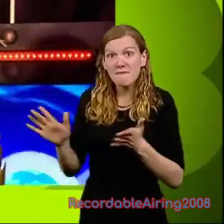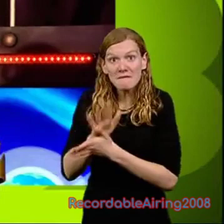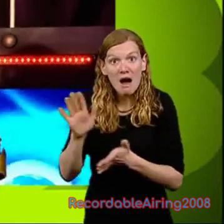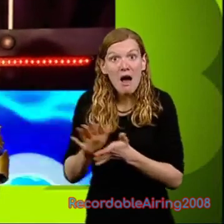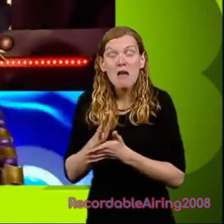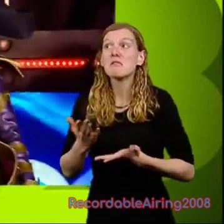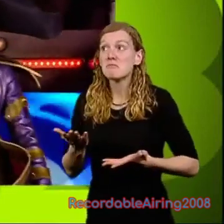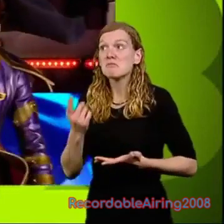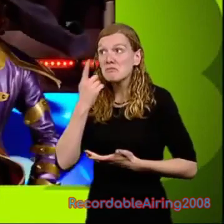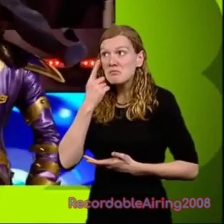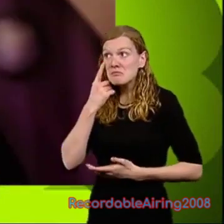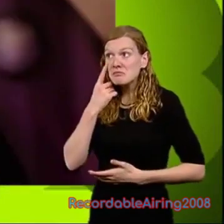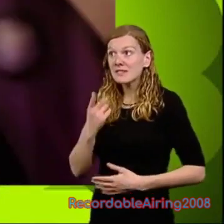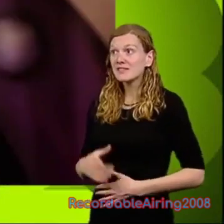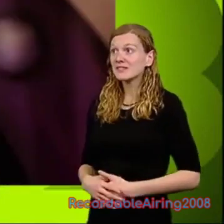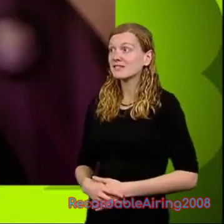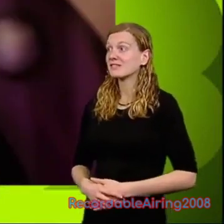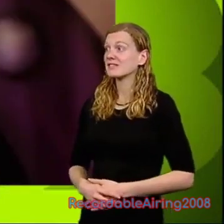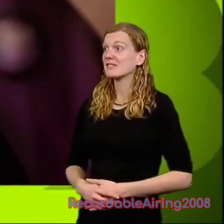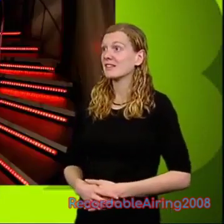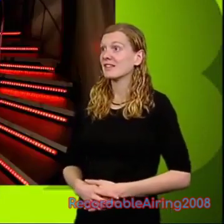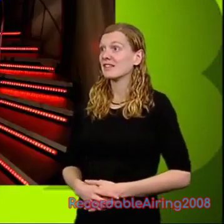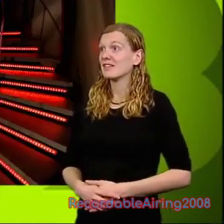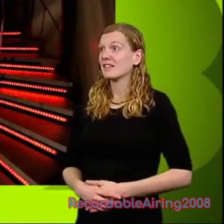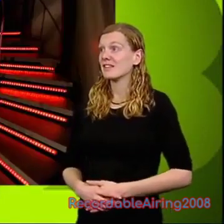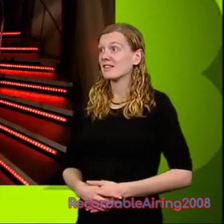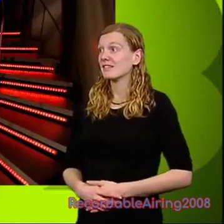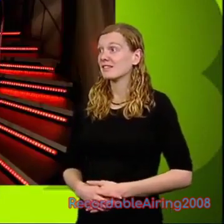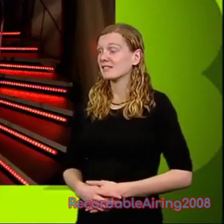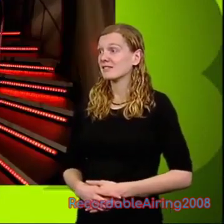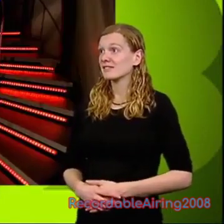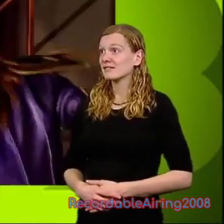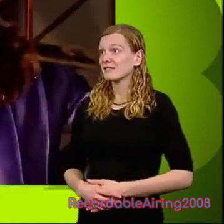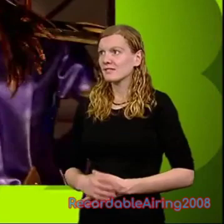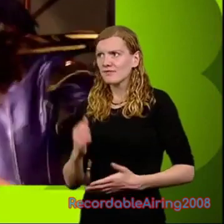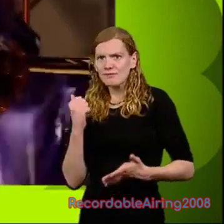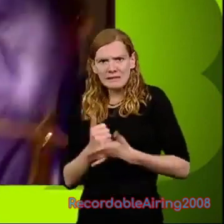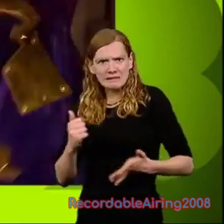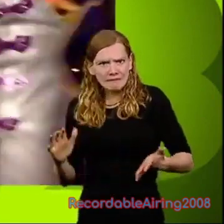This is quite a lot of fun. Well, this is great fun.